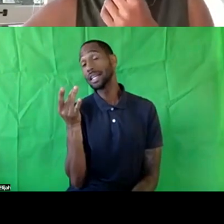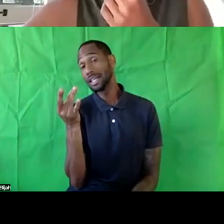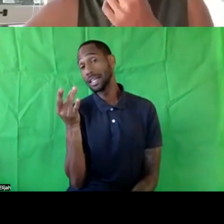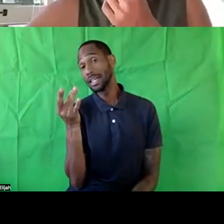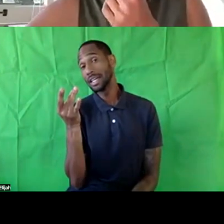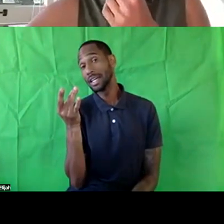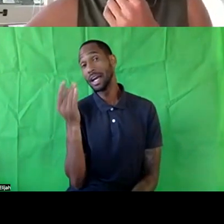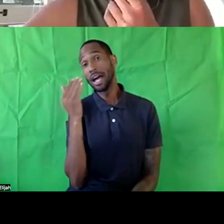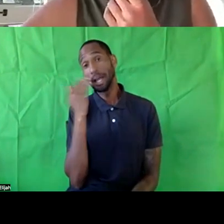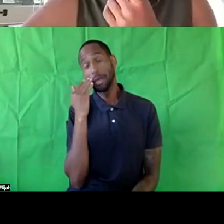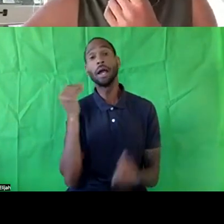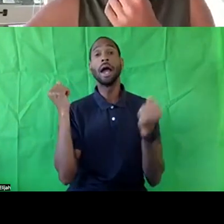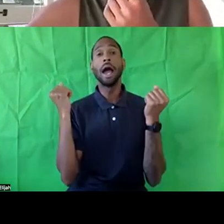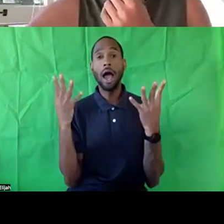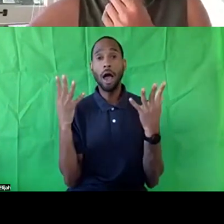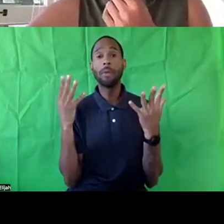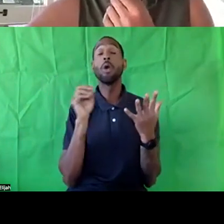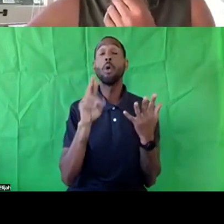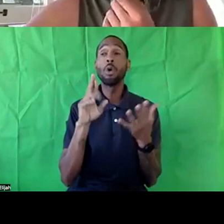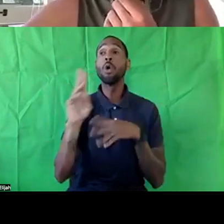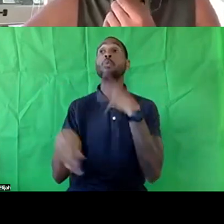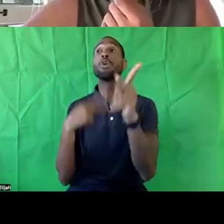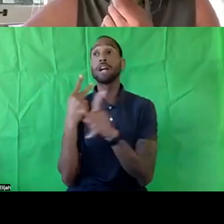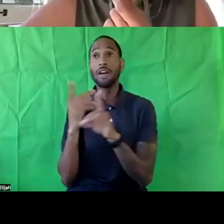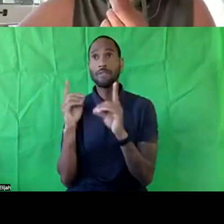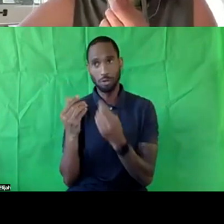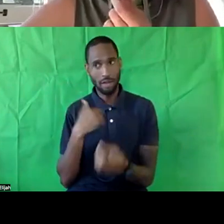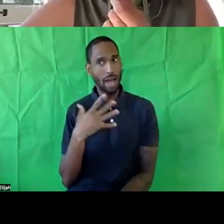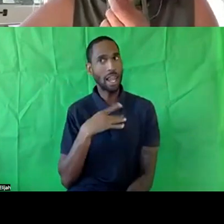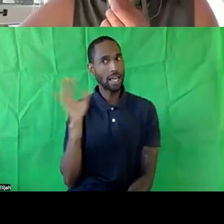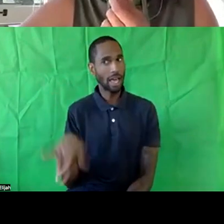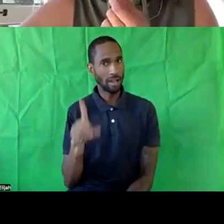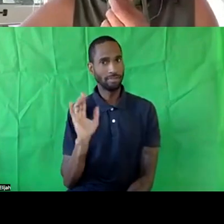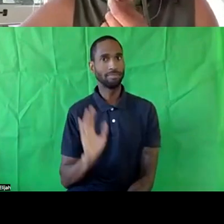like knowing how many or what kind of donuts you have. I like that.